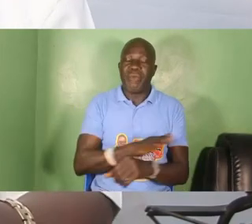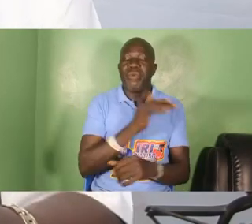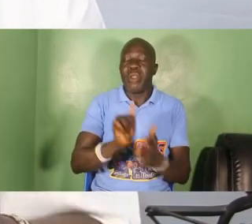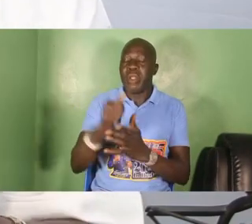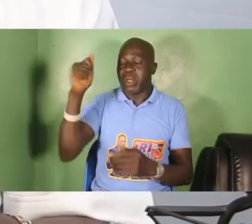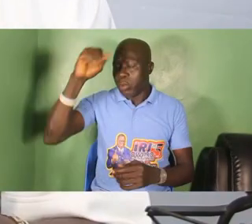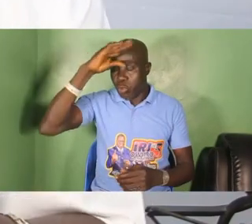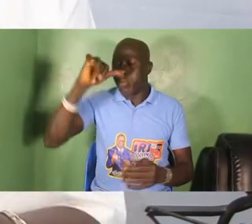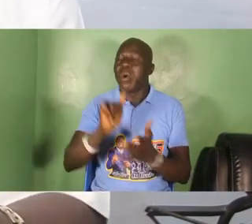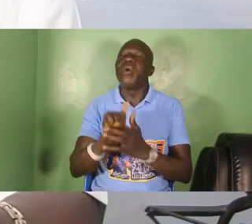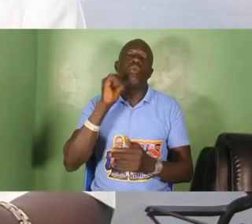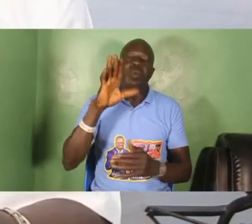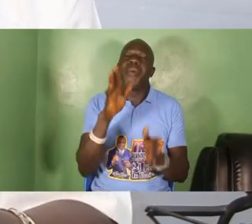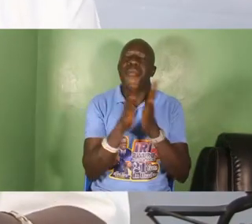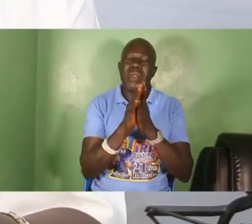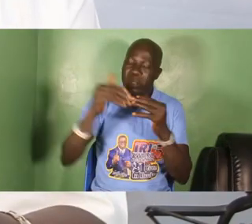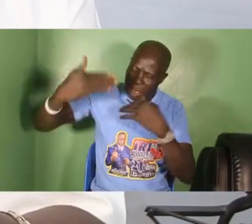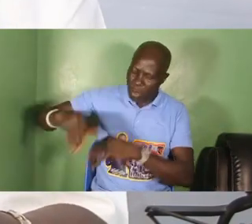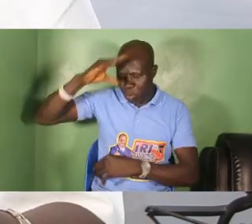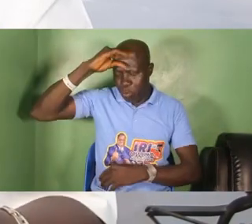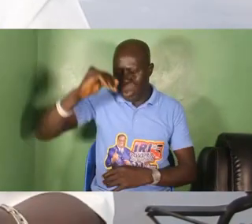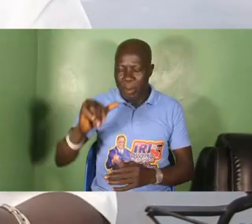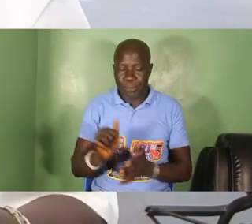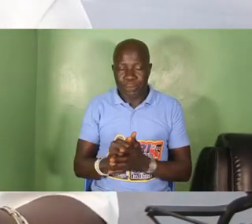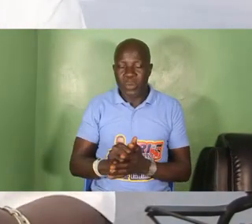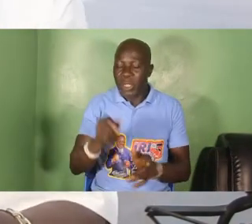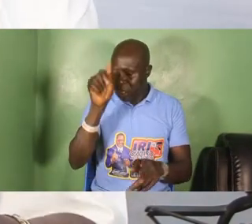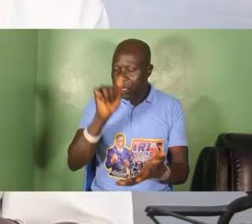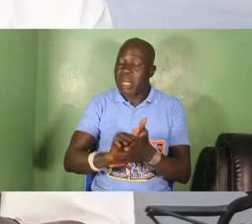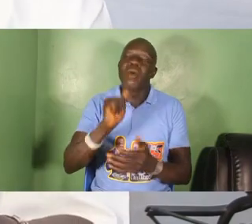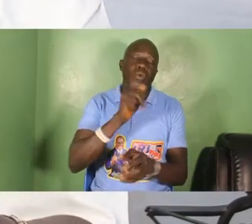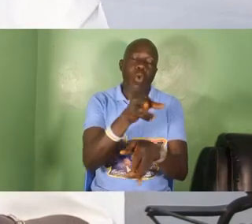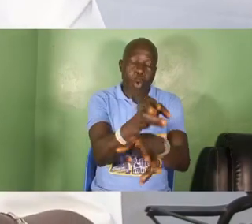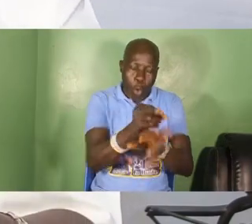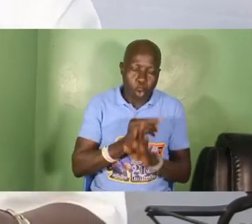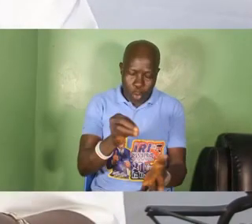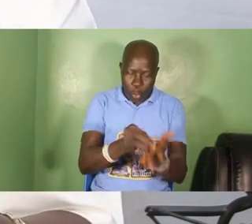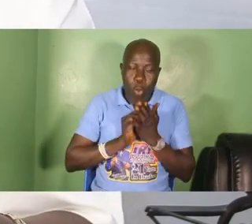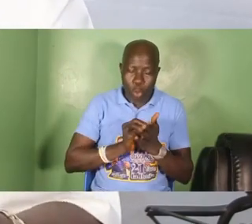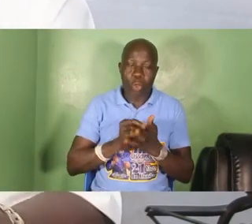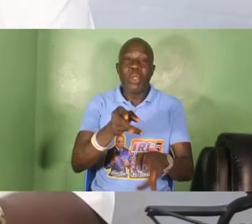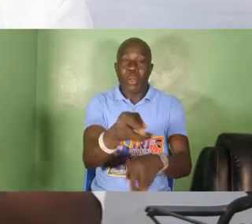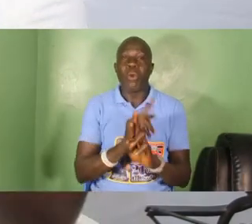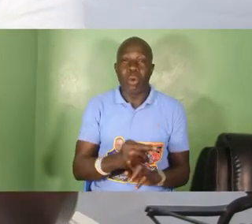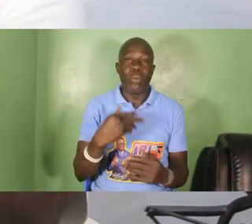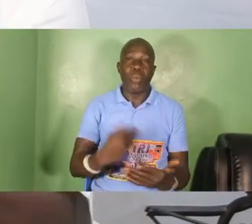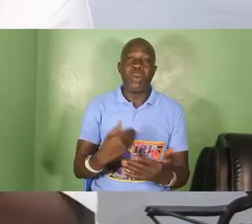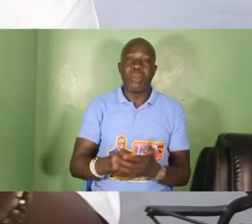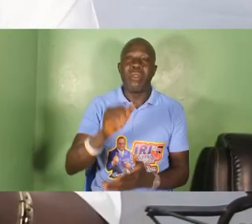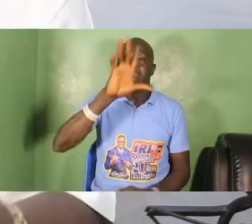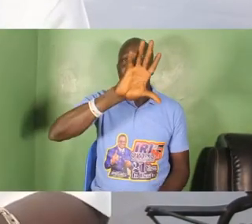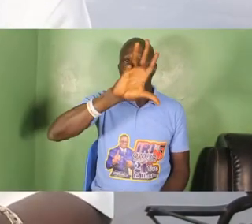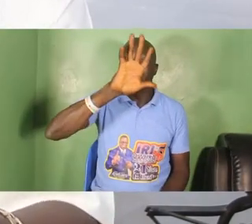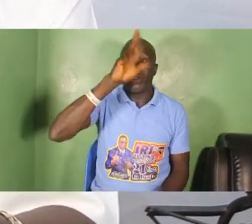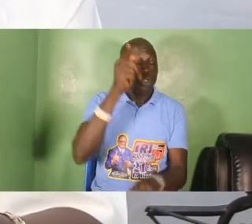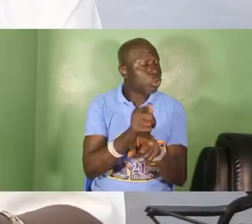gbadu alegbe man kan that is where a woman was praying beside a man o de je gbese and it was owing eh bere bere lo je don't say how much is owing 52,000